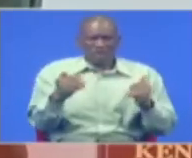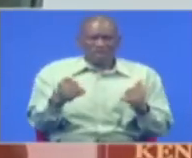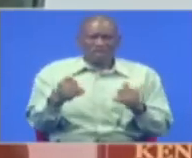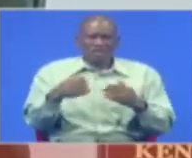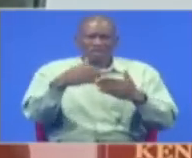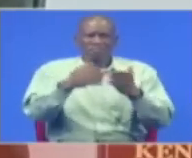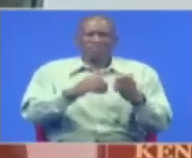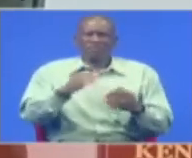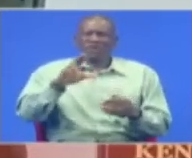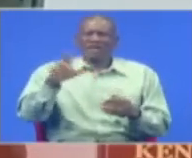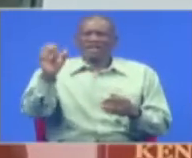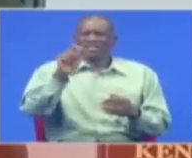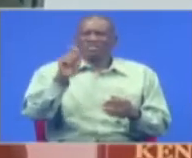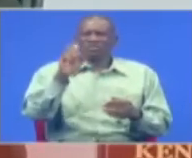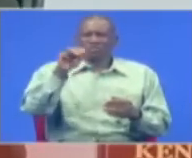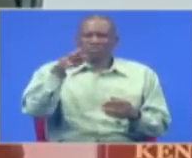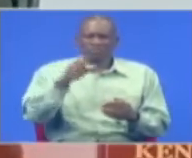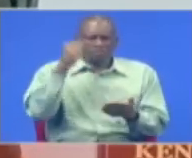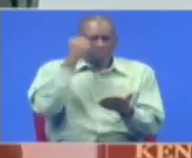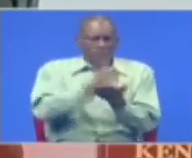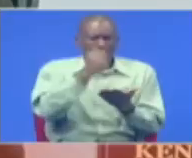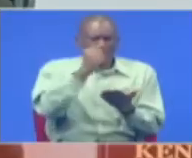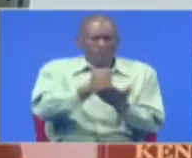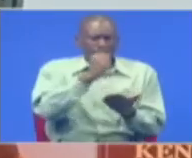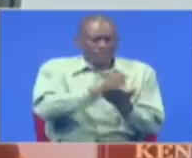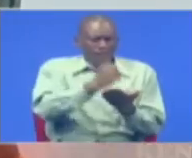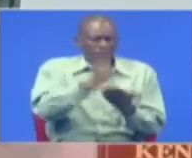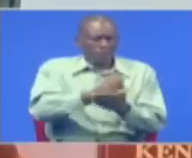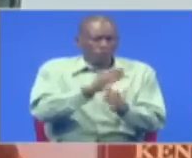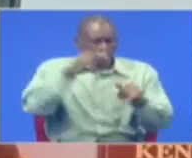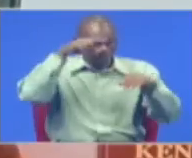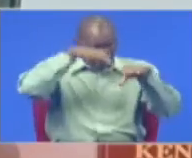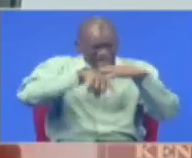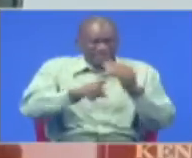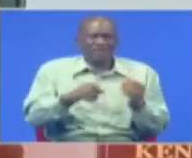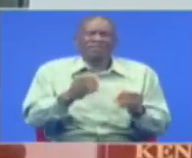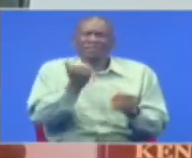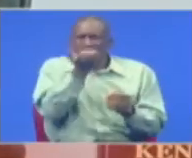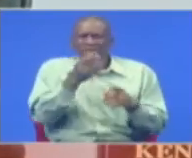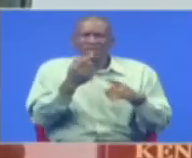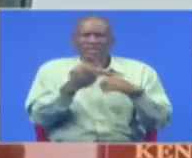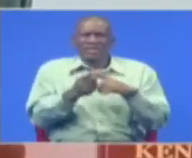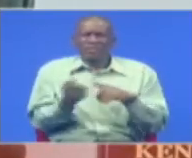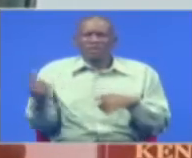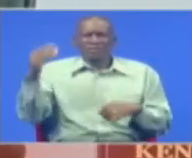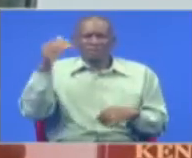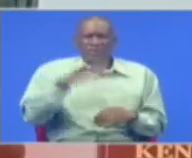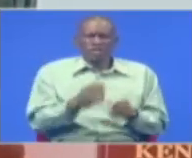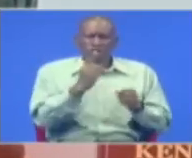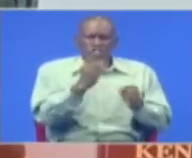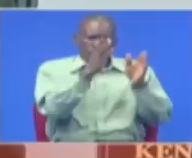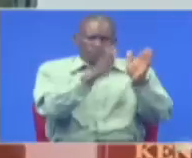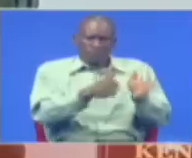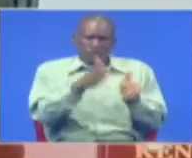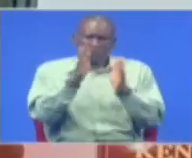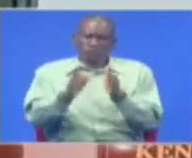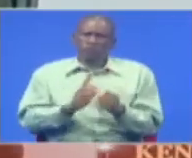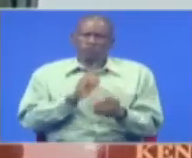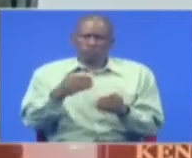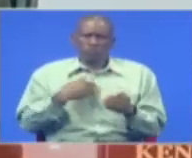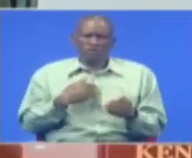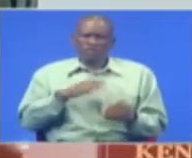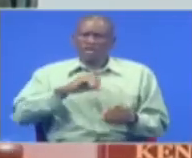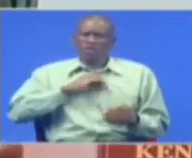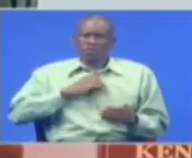collected the passports, stamped, we got in. Coming back, each person was required to have their own